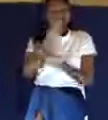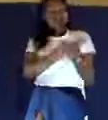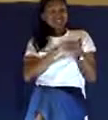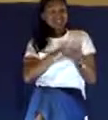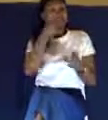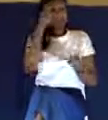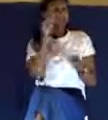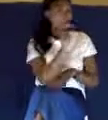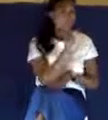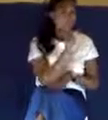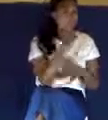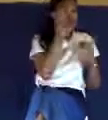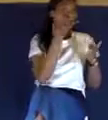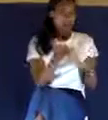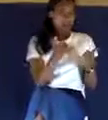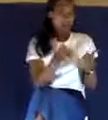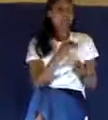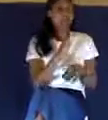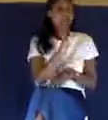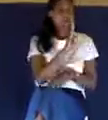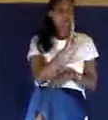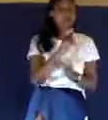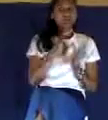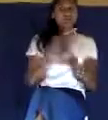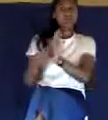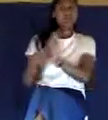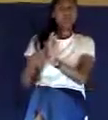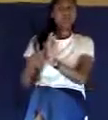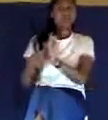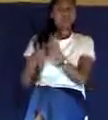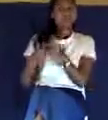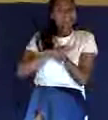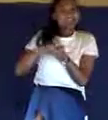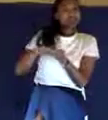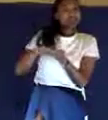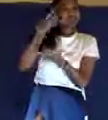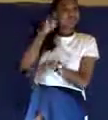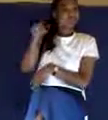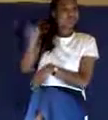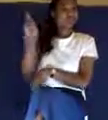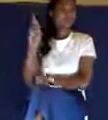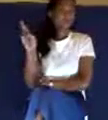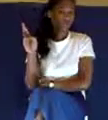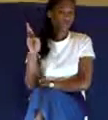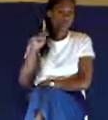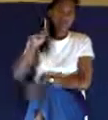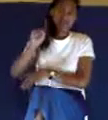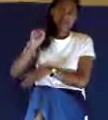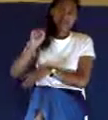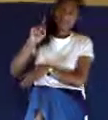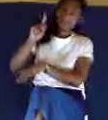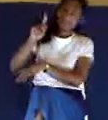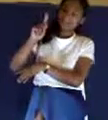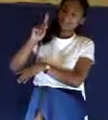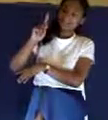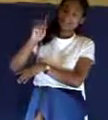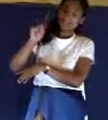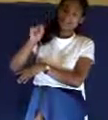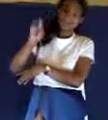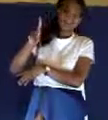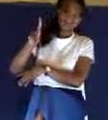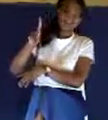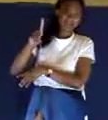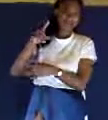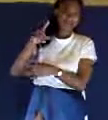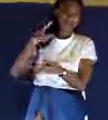showing chesed kindness unto Ruth. So what's the lesson? You reap what you sow,